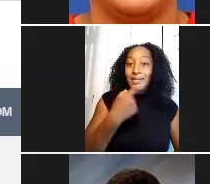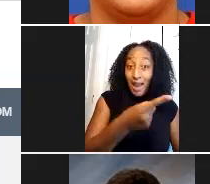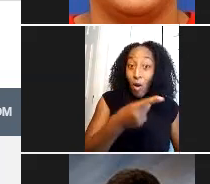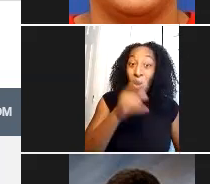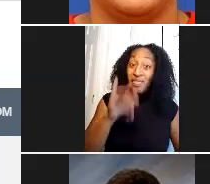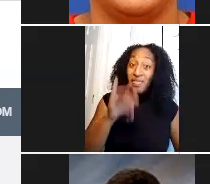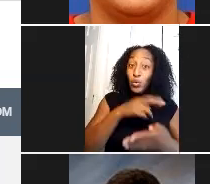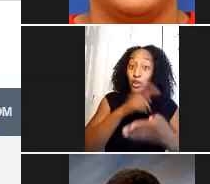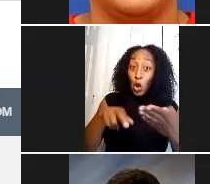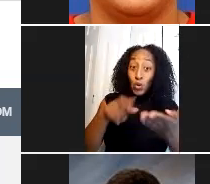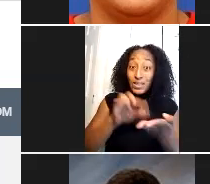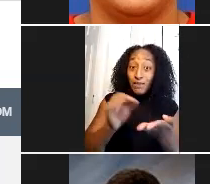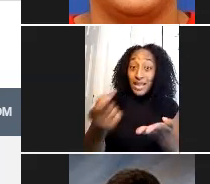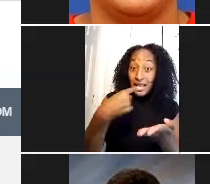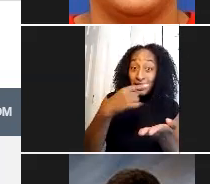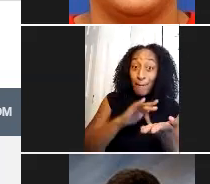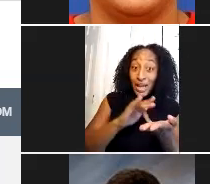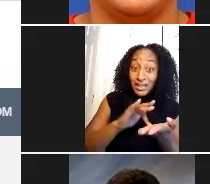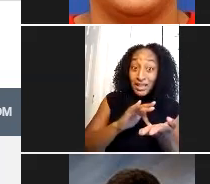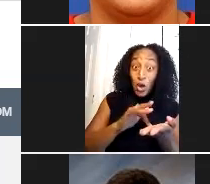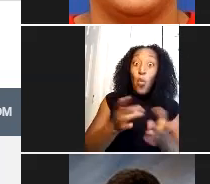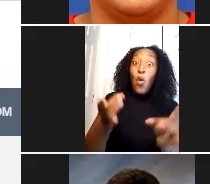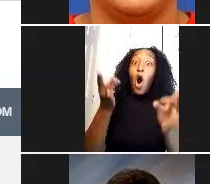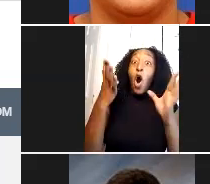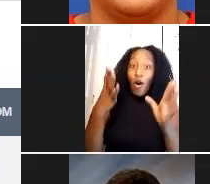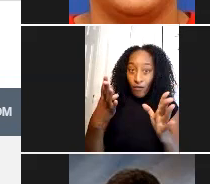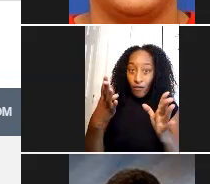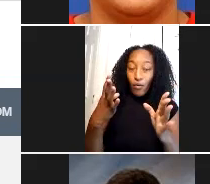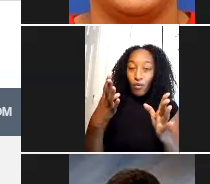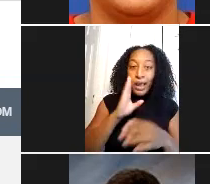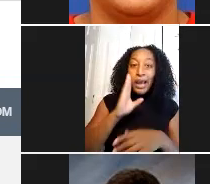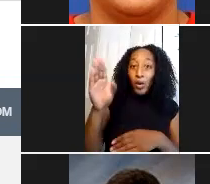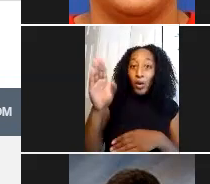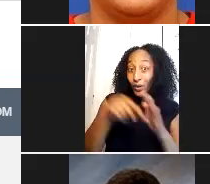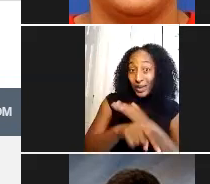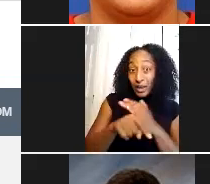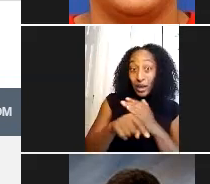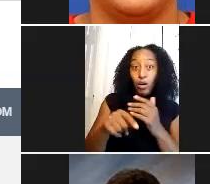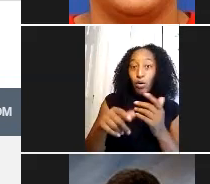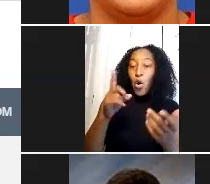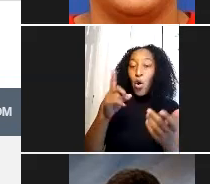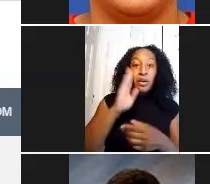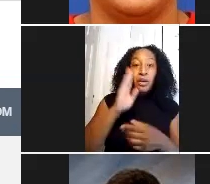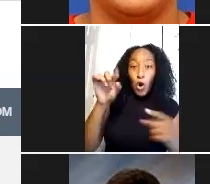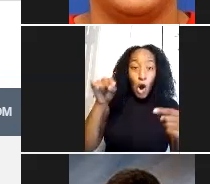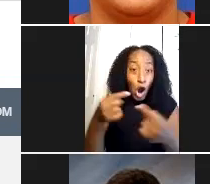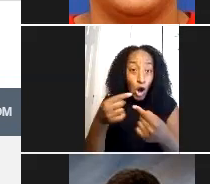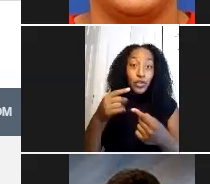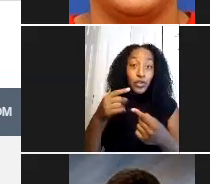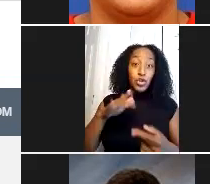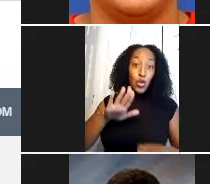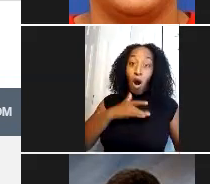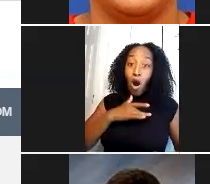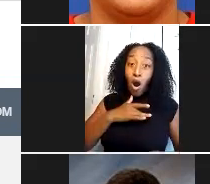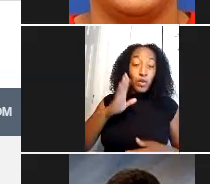office. And the question you have to ask yourself is, didn't those manufacturers or pharmaceutical companies